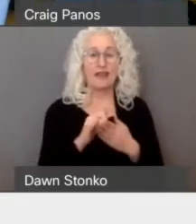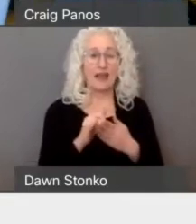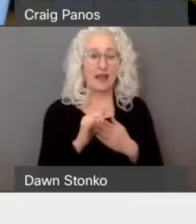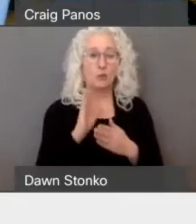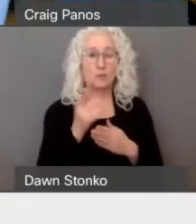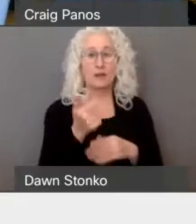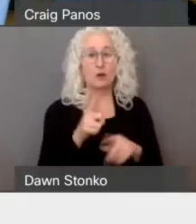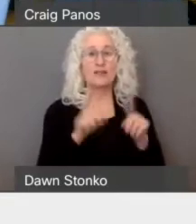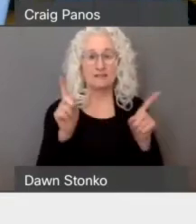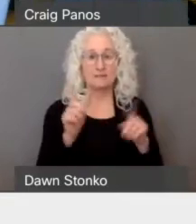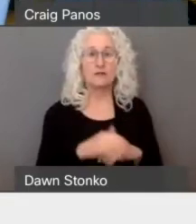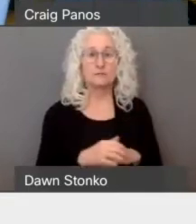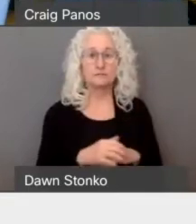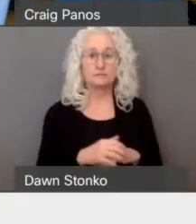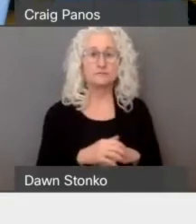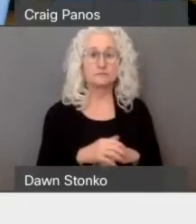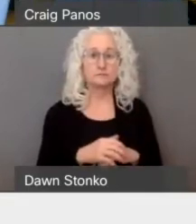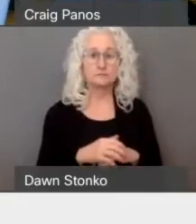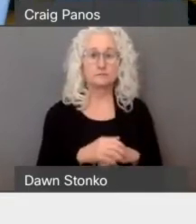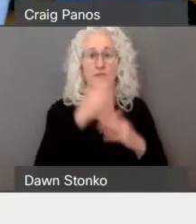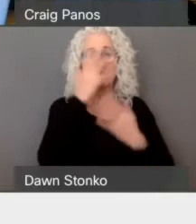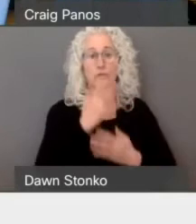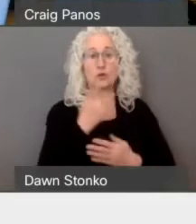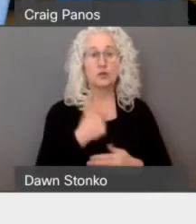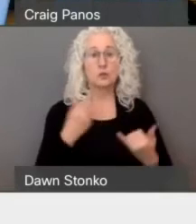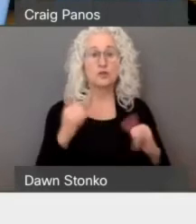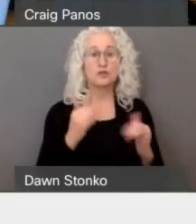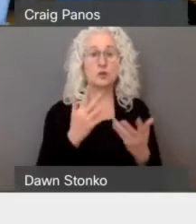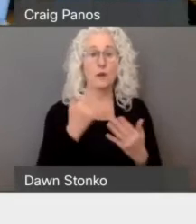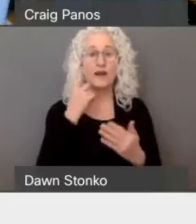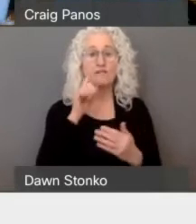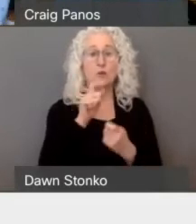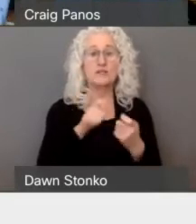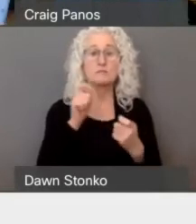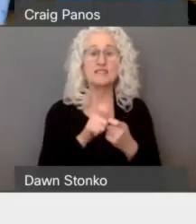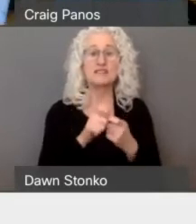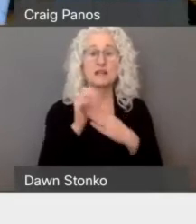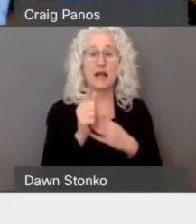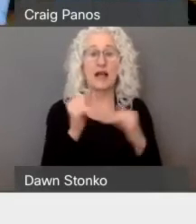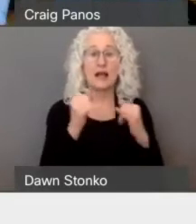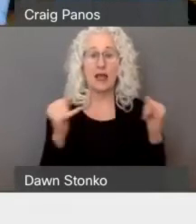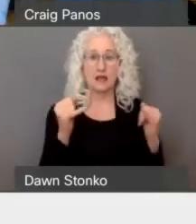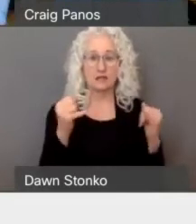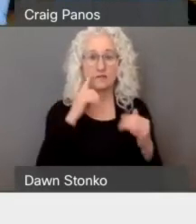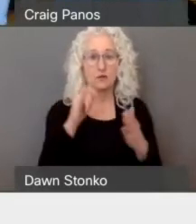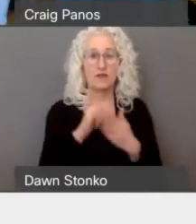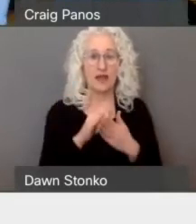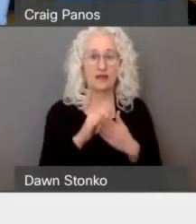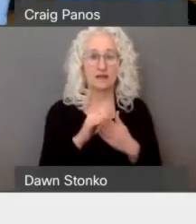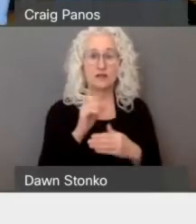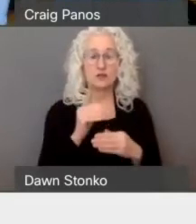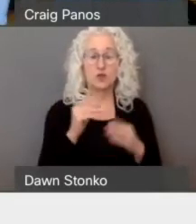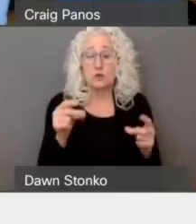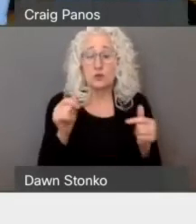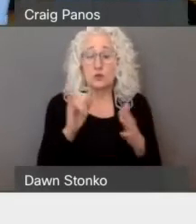little bit different. Unfortunately, we're still waiting for specific guidelines on that. So as soon as that comes out,